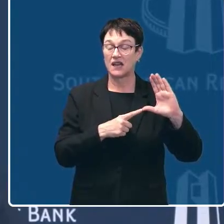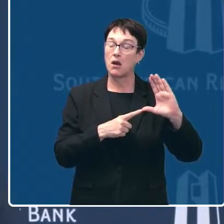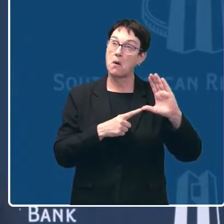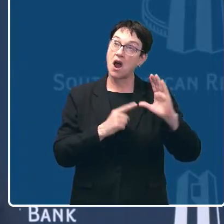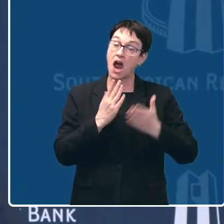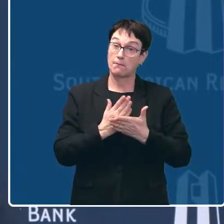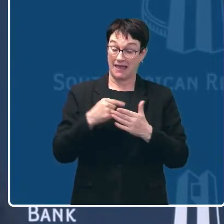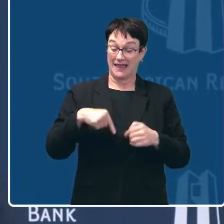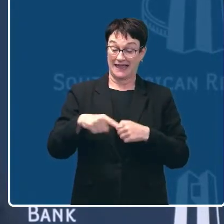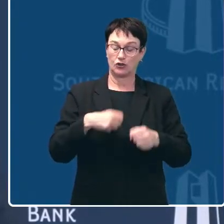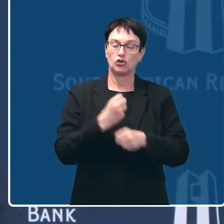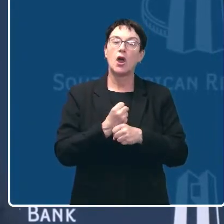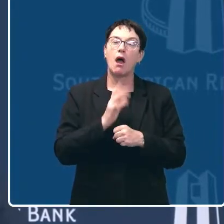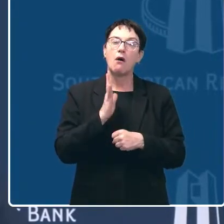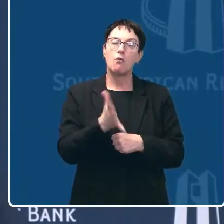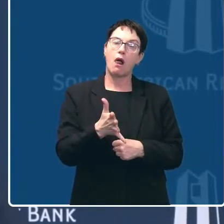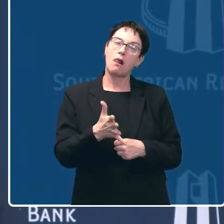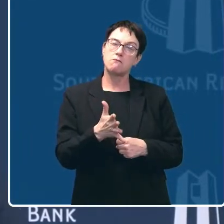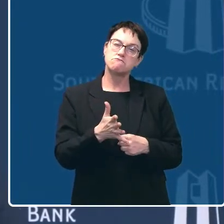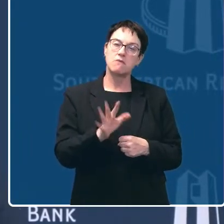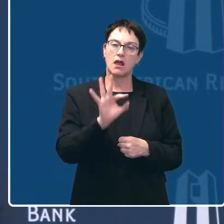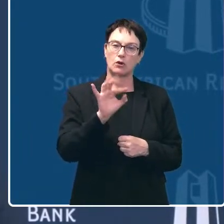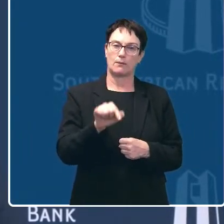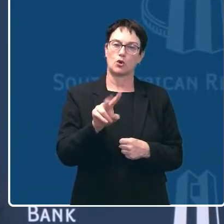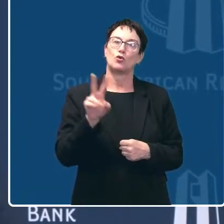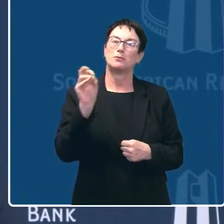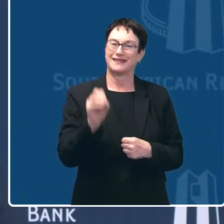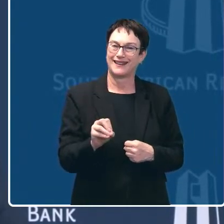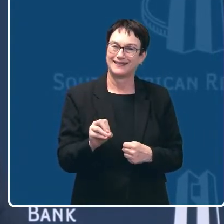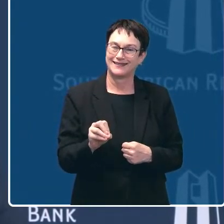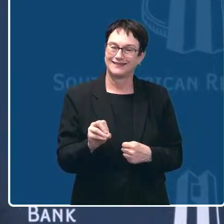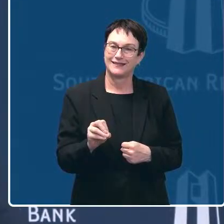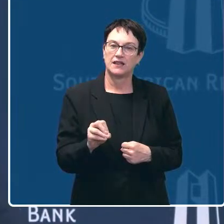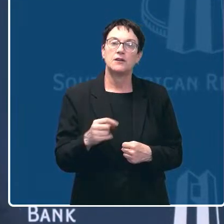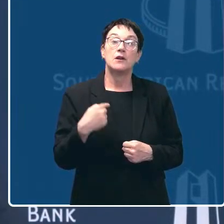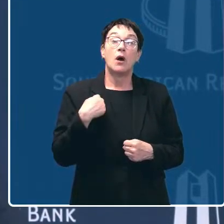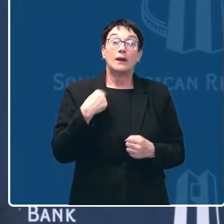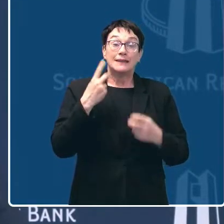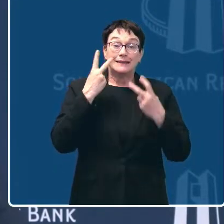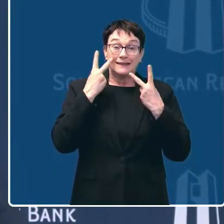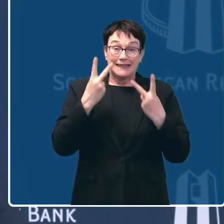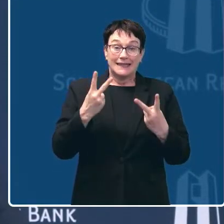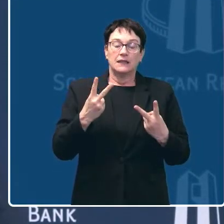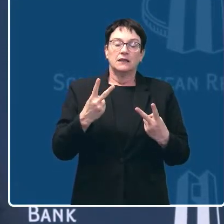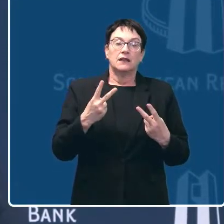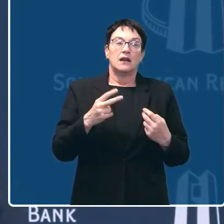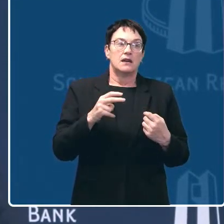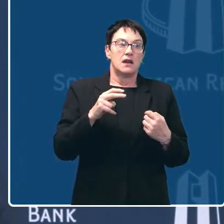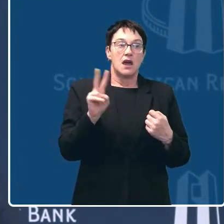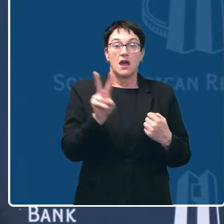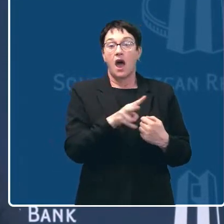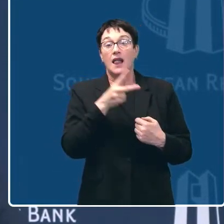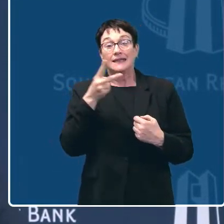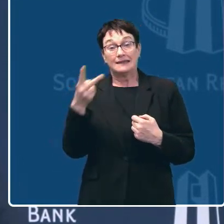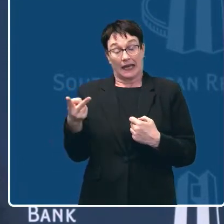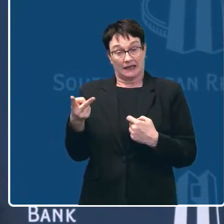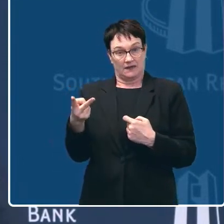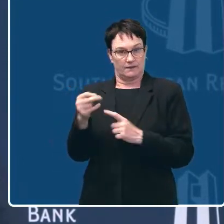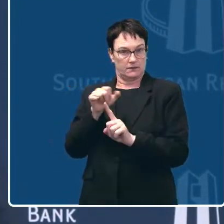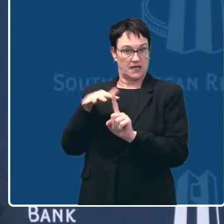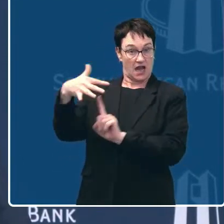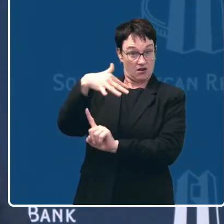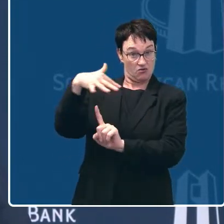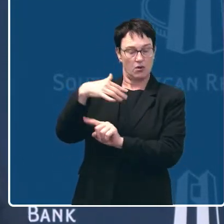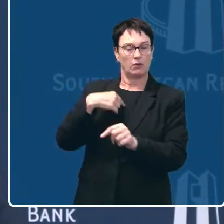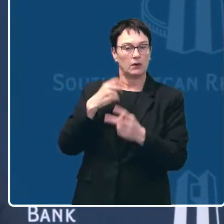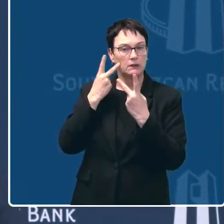3.2% this year. And we were saying, in the alternative scenario, if the scenario was a scenario